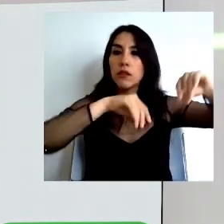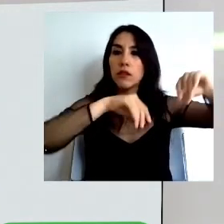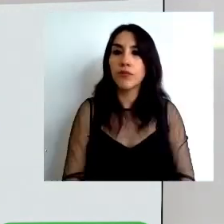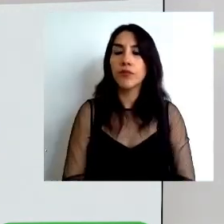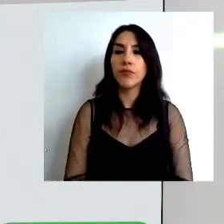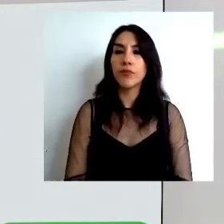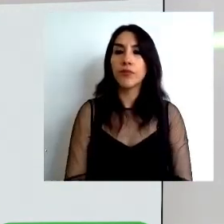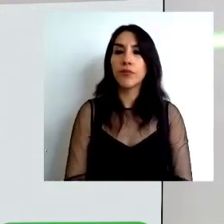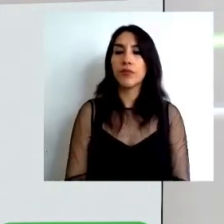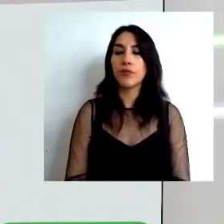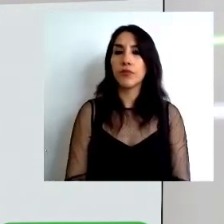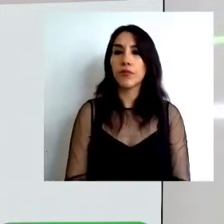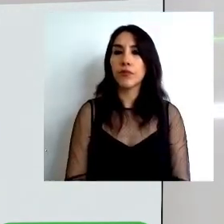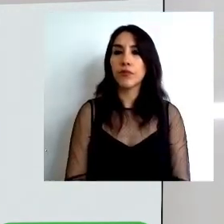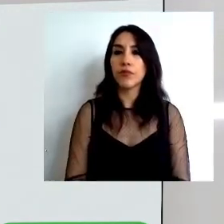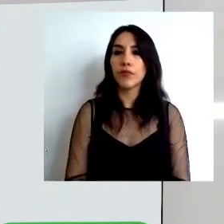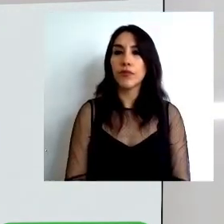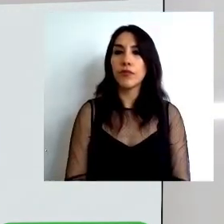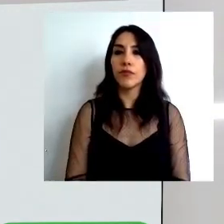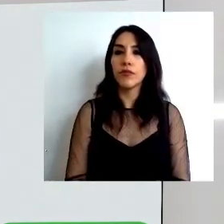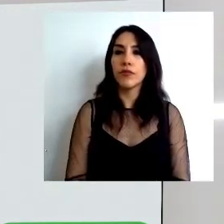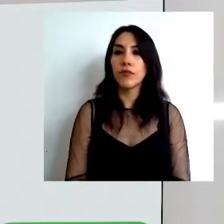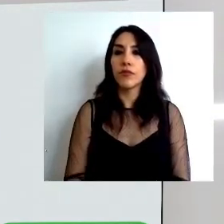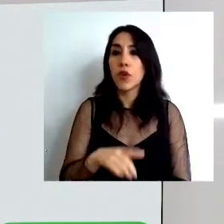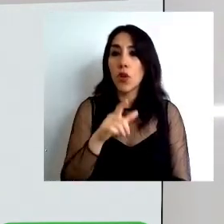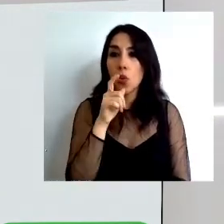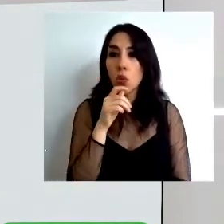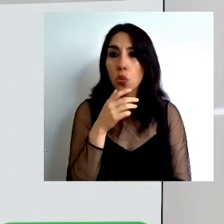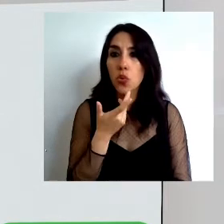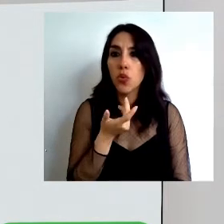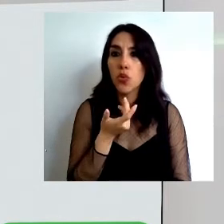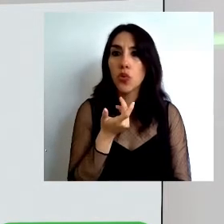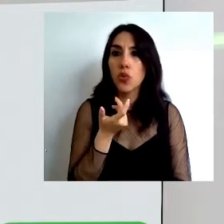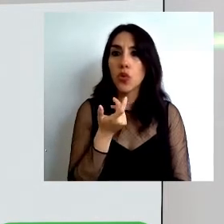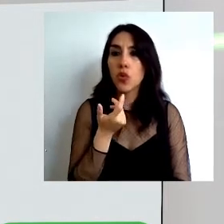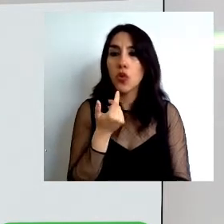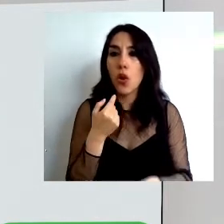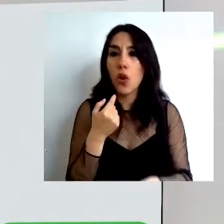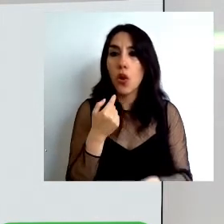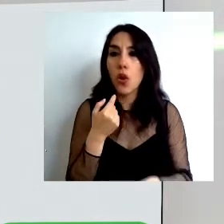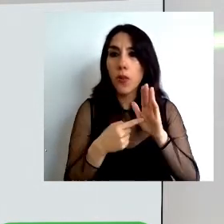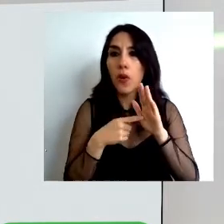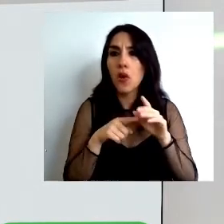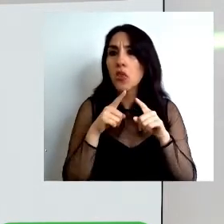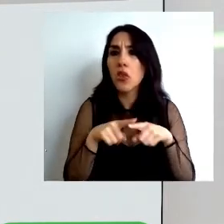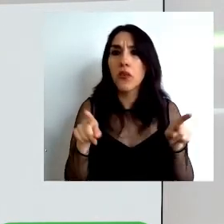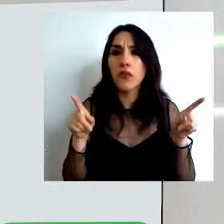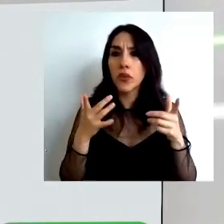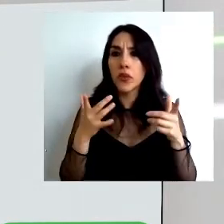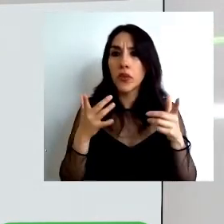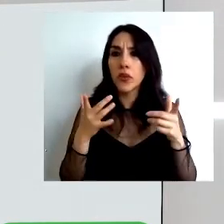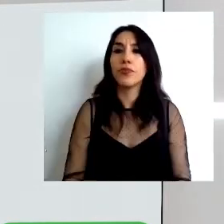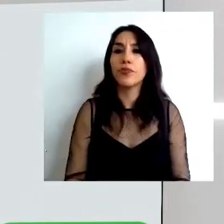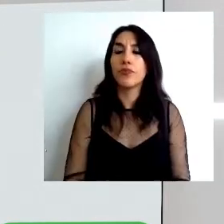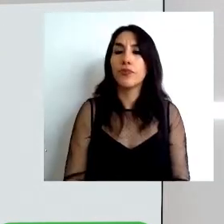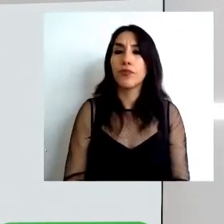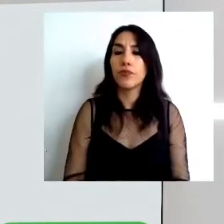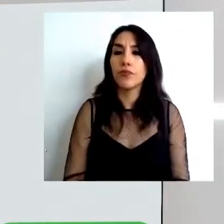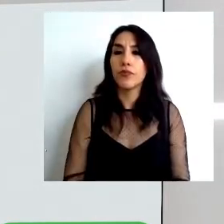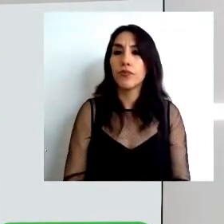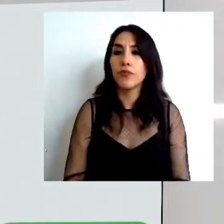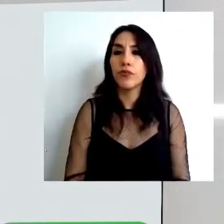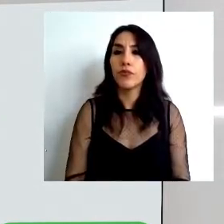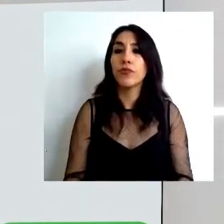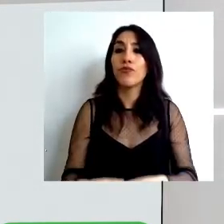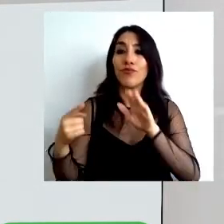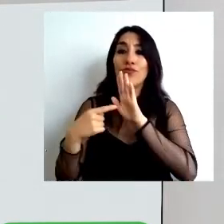necessarily. That doesn't matter. I hope these examples will illustrate my previous points and show how they,